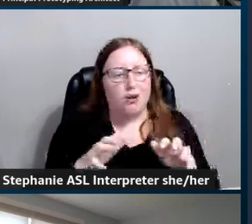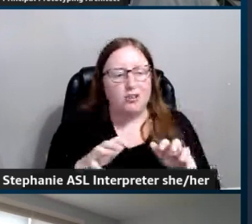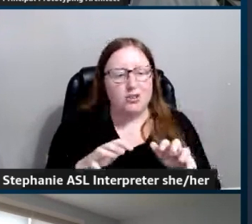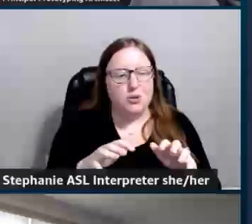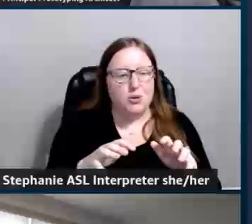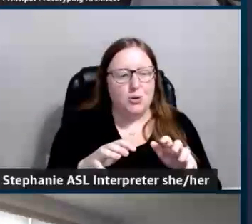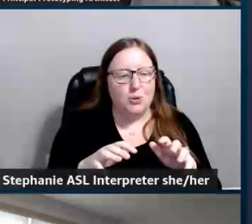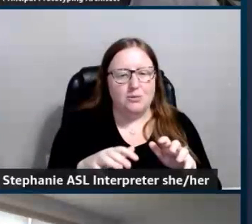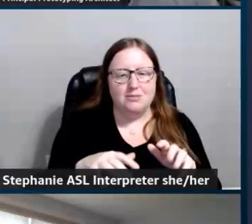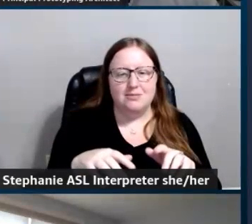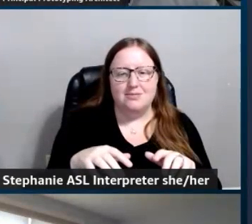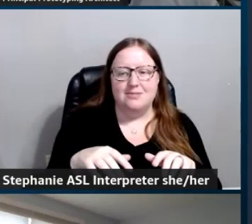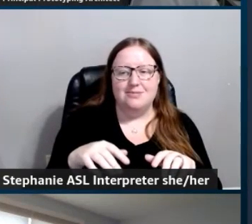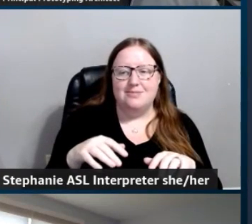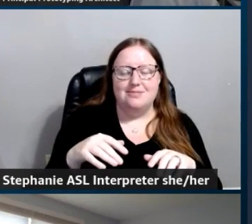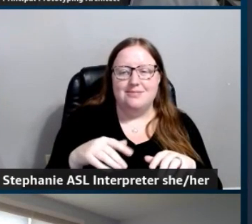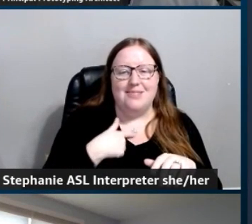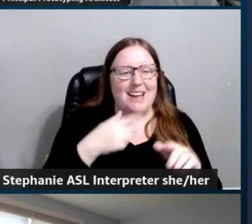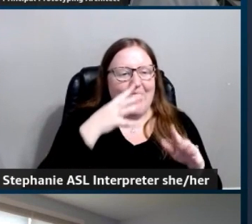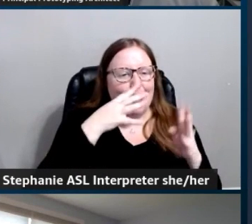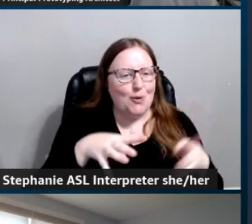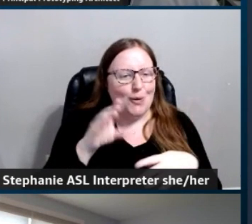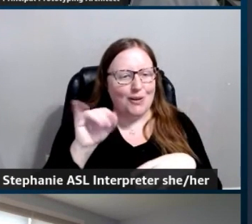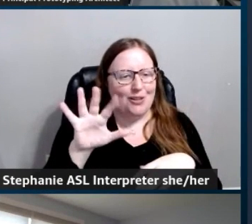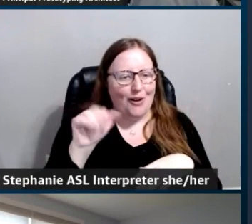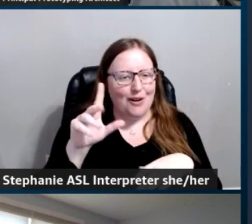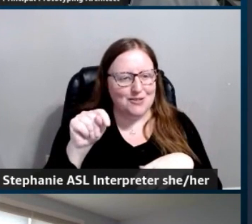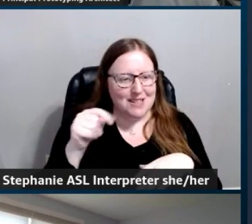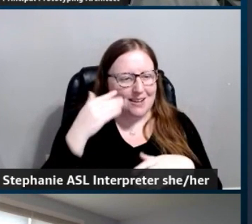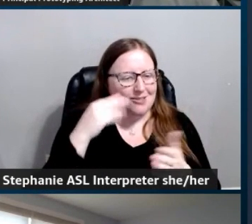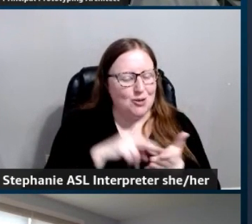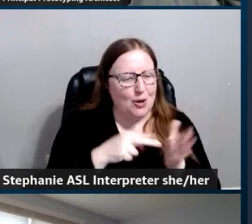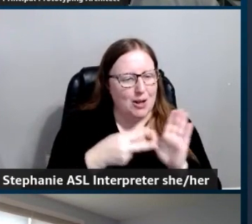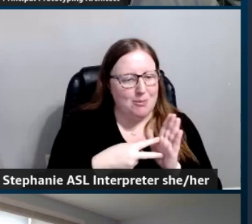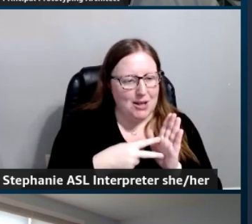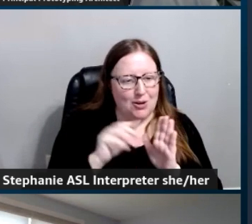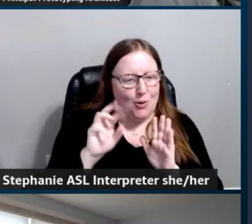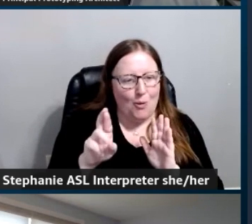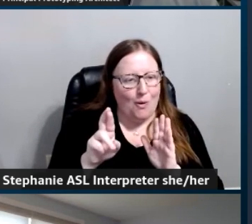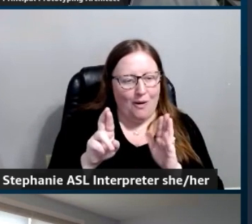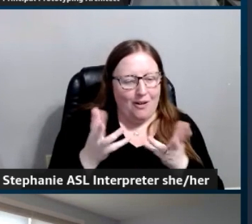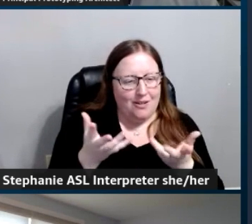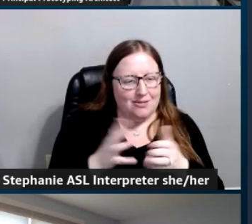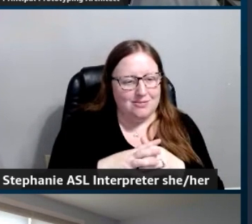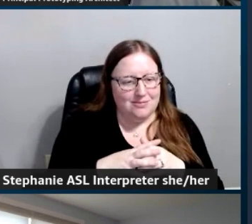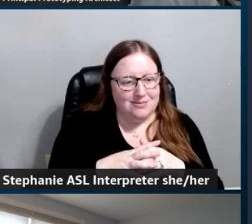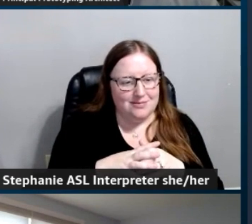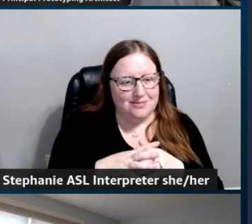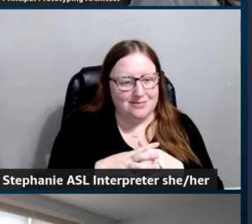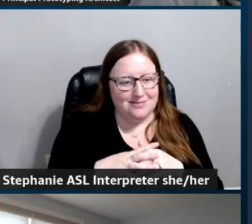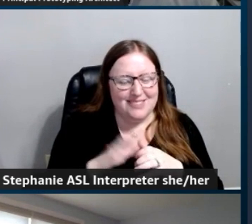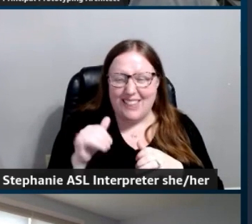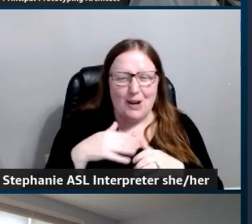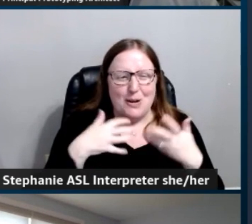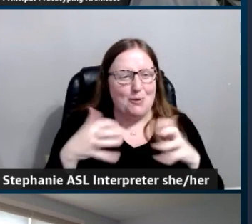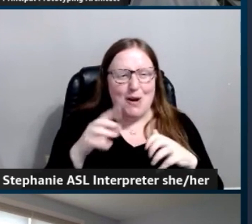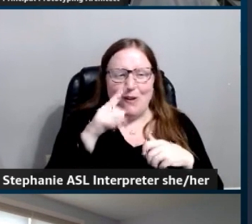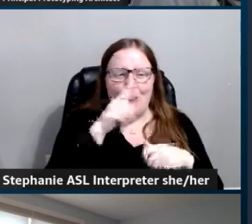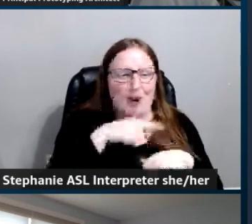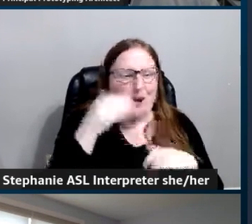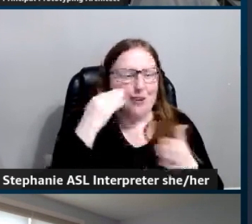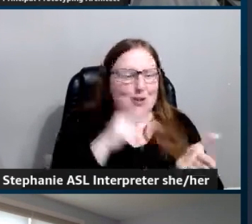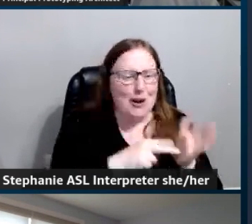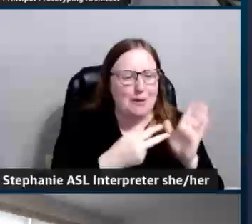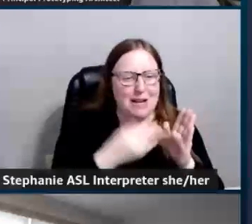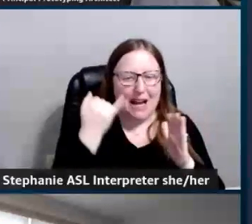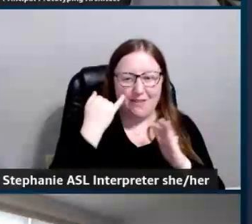offsets as well, right? That's otherwise, that's a bit of the fraudulent characteristic, right? If I say